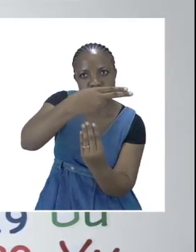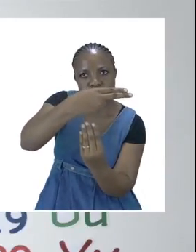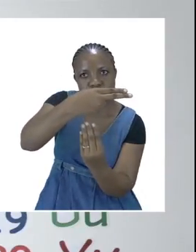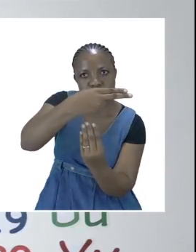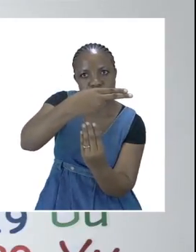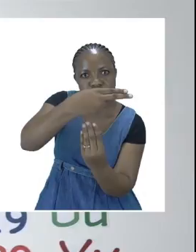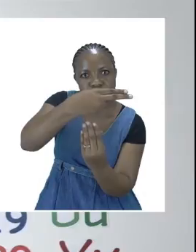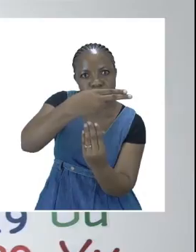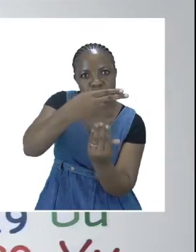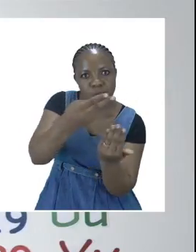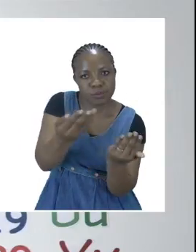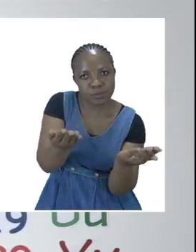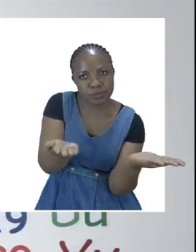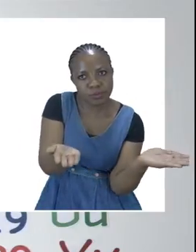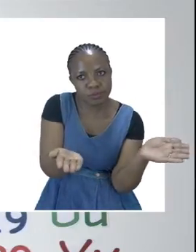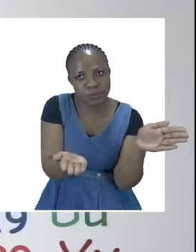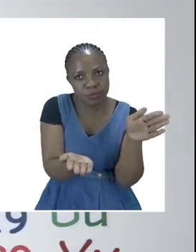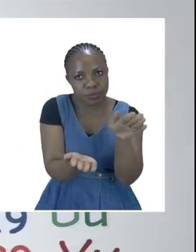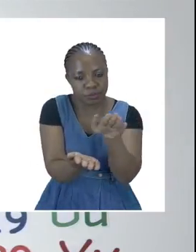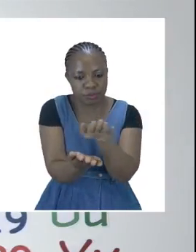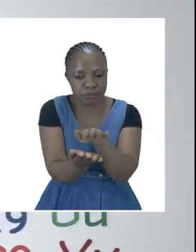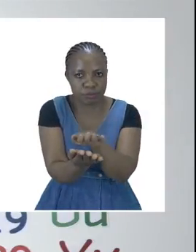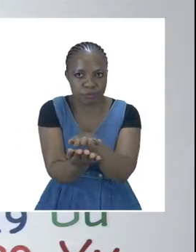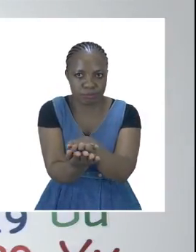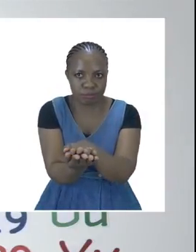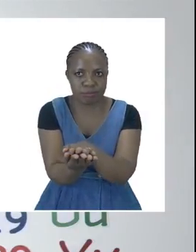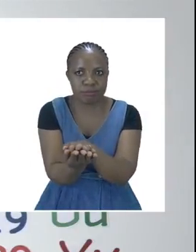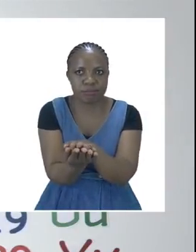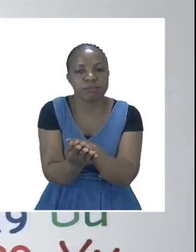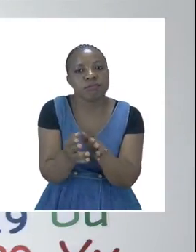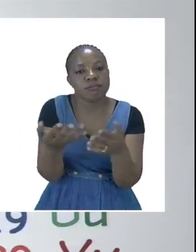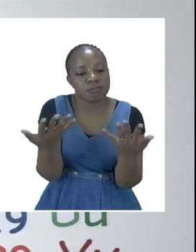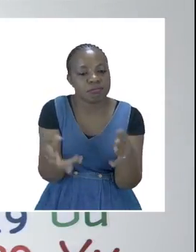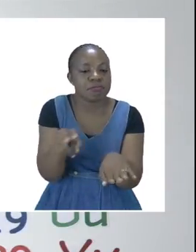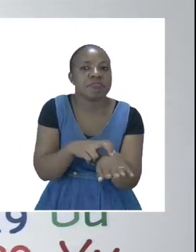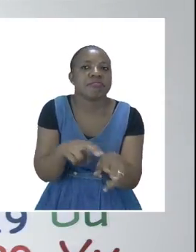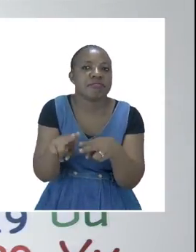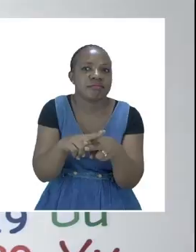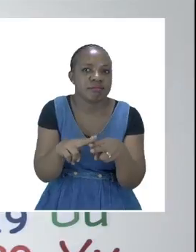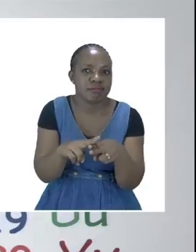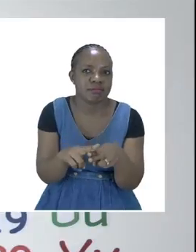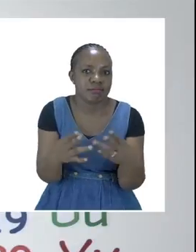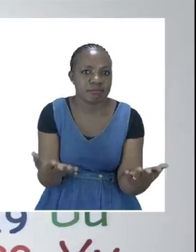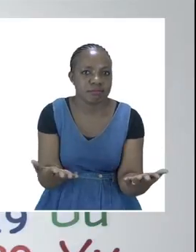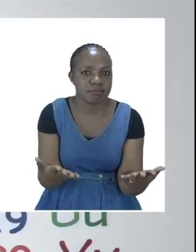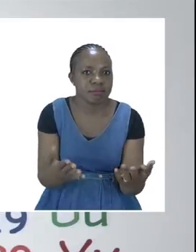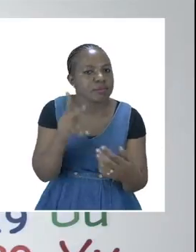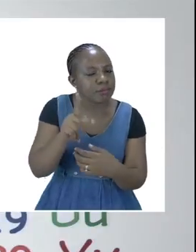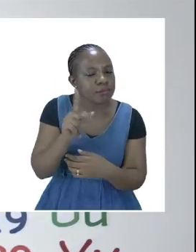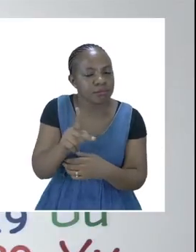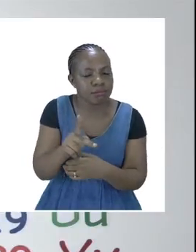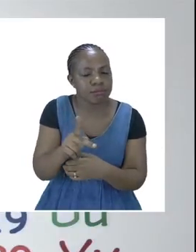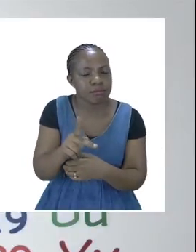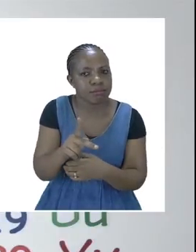and fold it for ready to use. But there is more. We